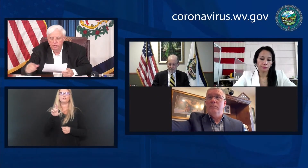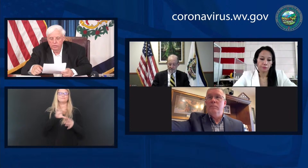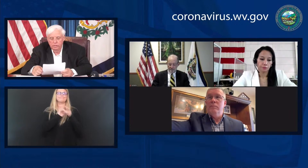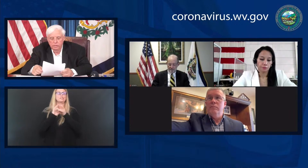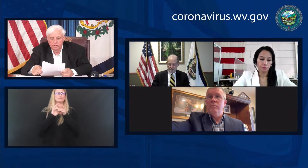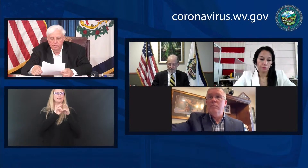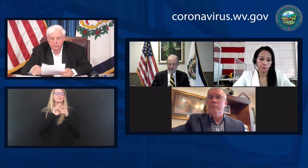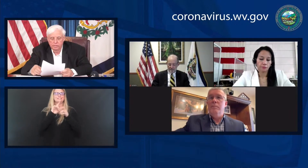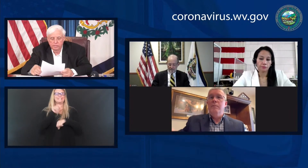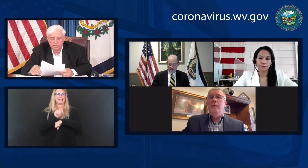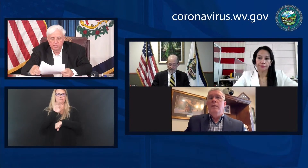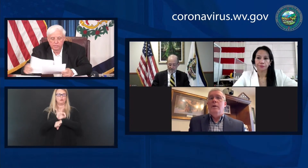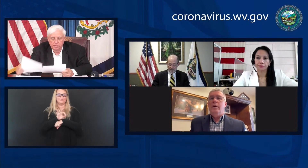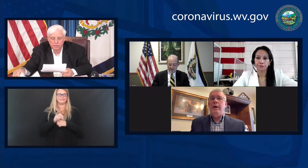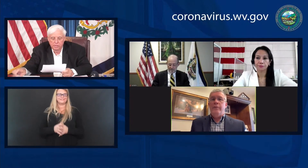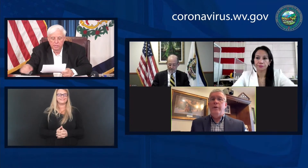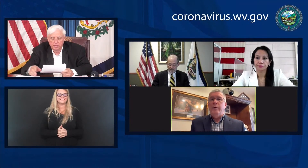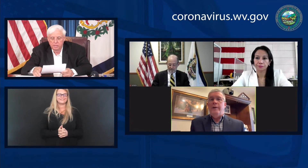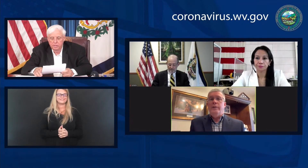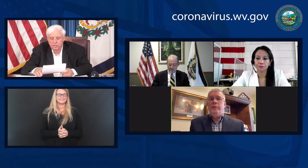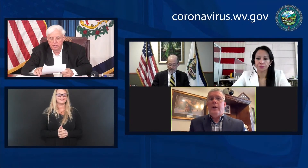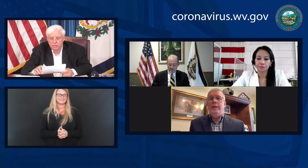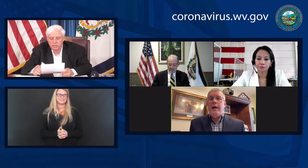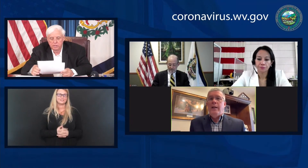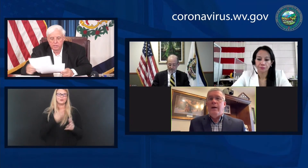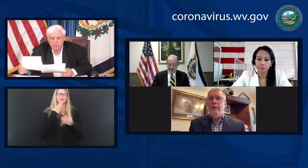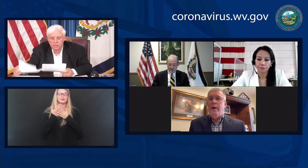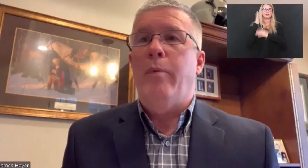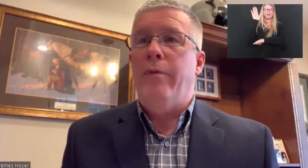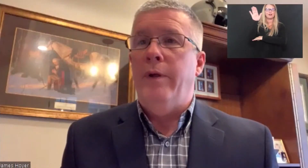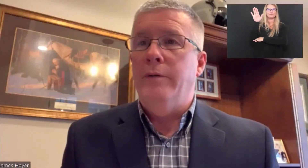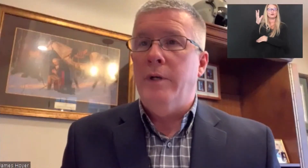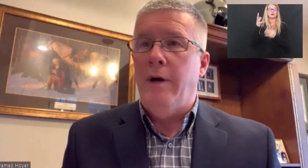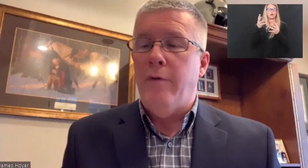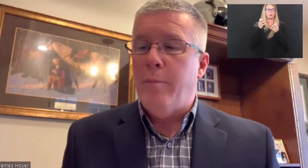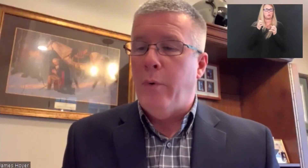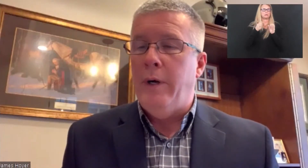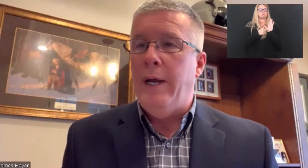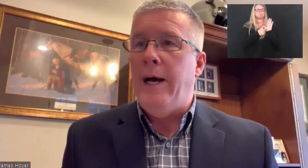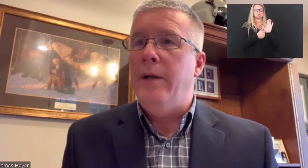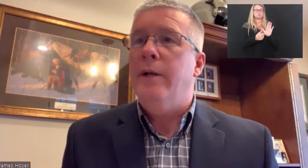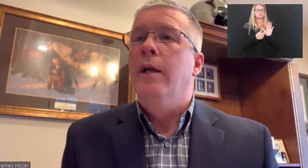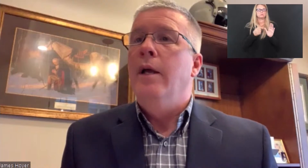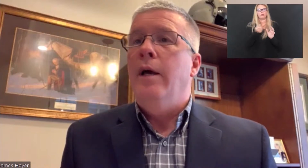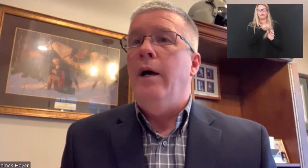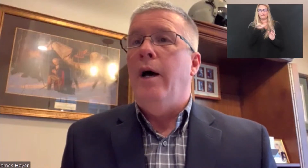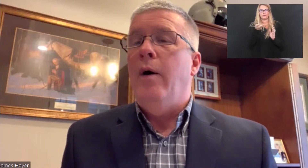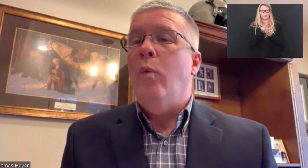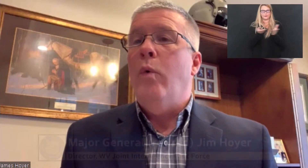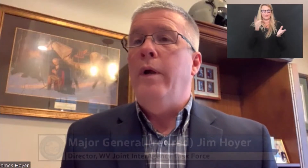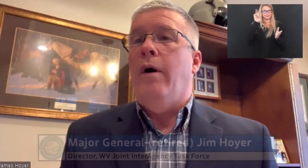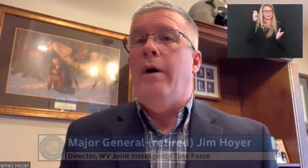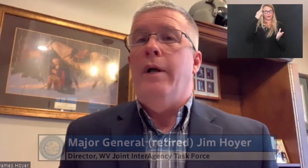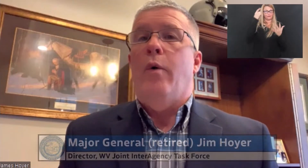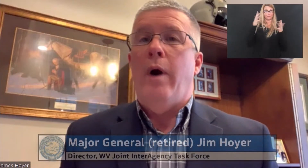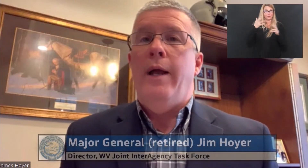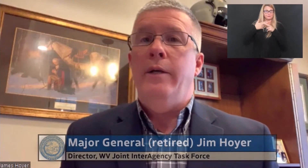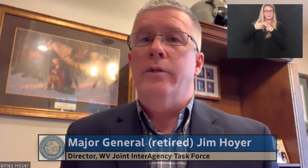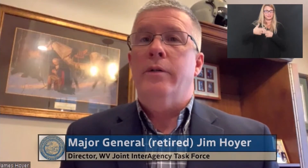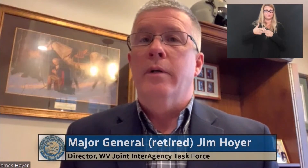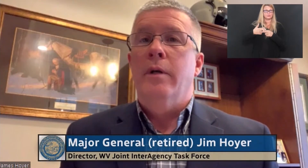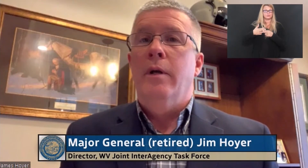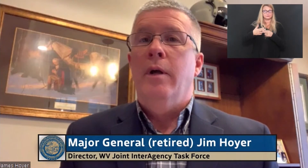Force. Good afternoon. I'd just like to highlight a couple of things the Governor pointed out. We are in